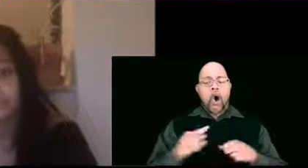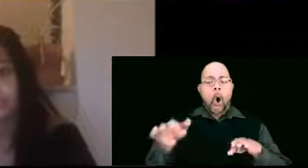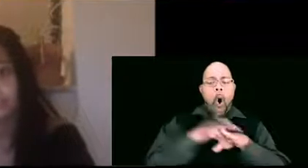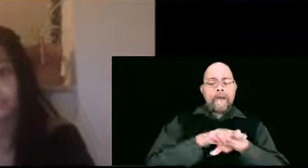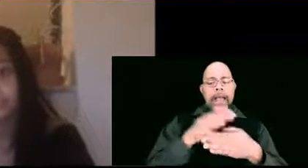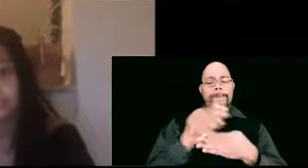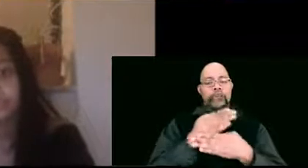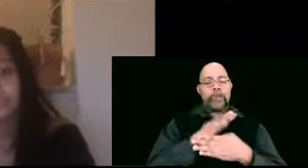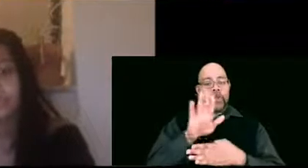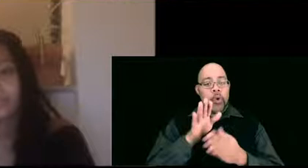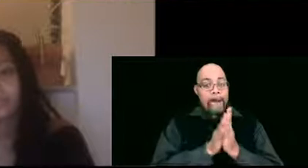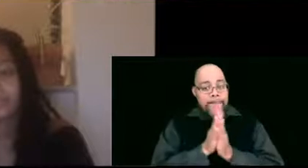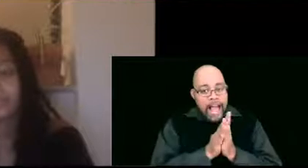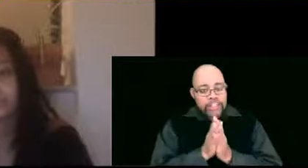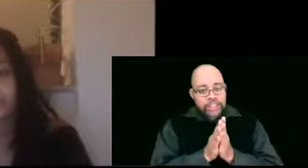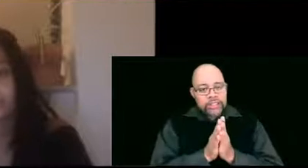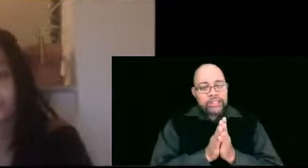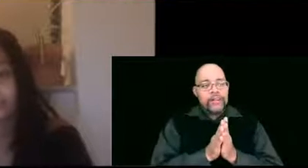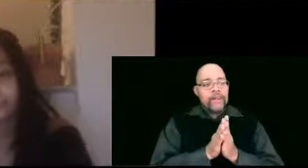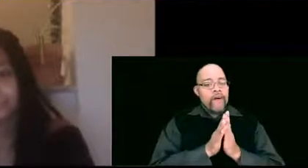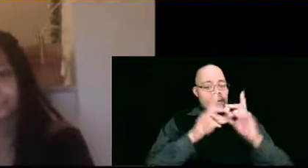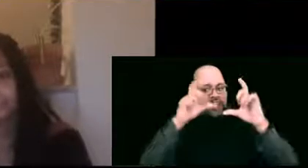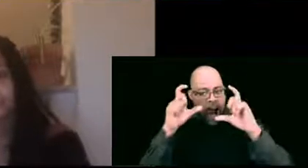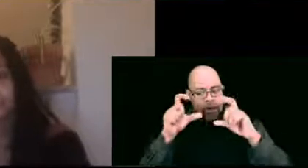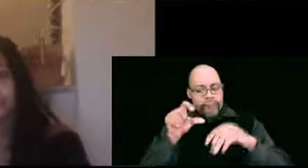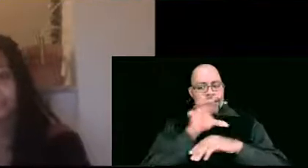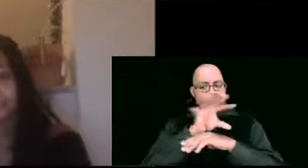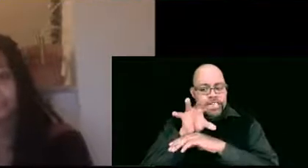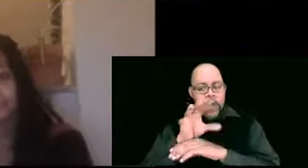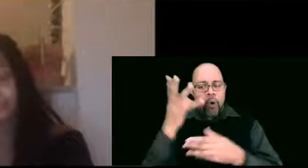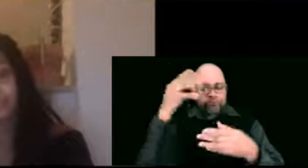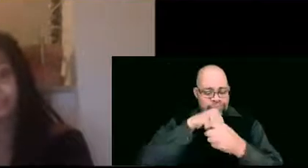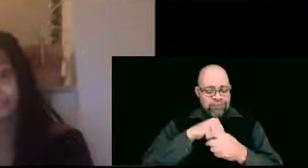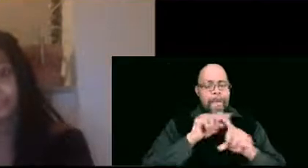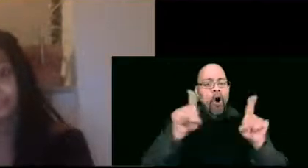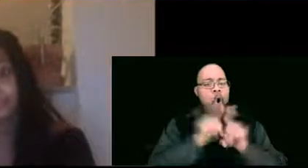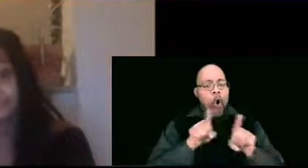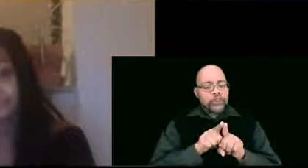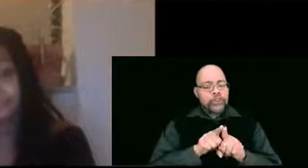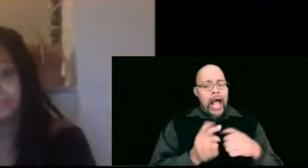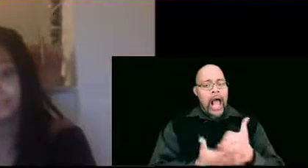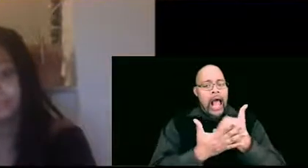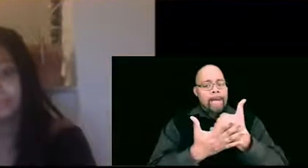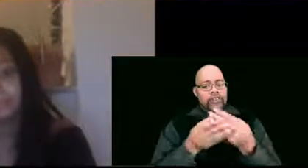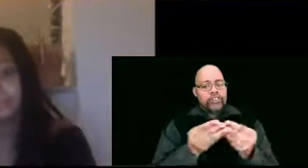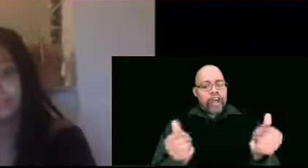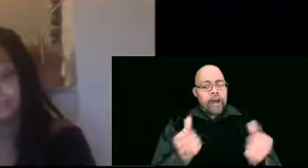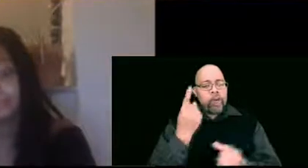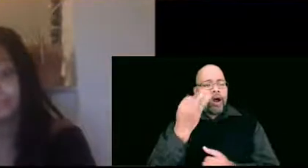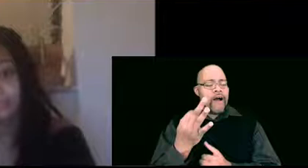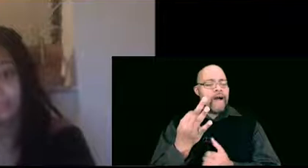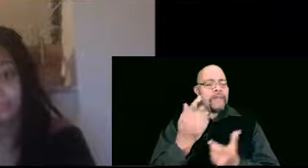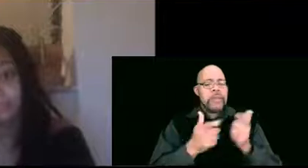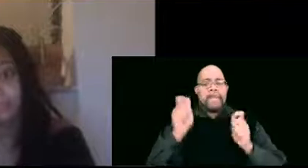it's an overlap between like your passion for photography, videography, all of that, but also helping to